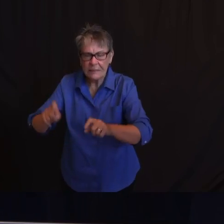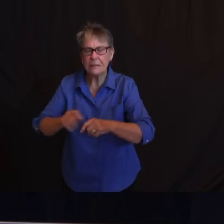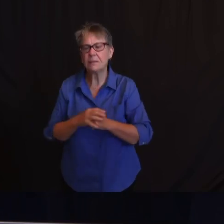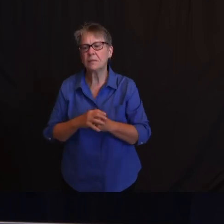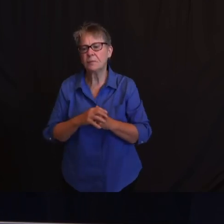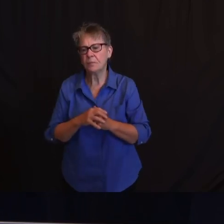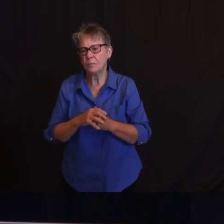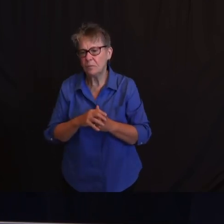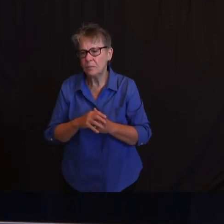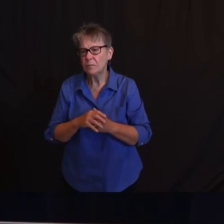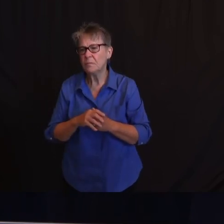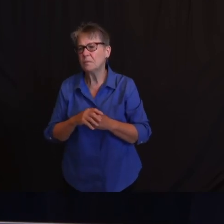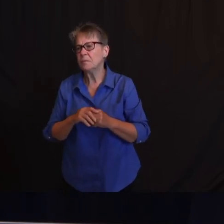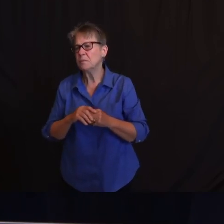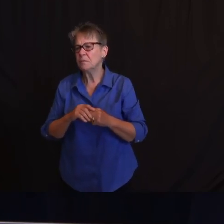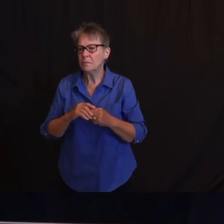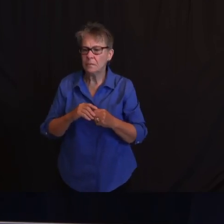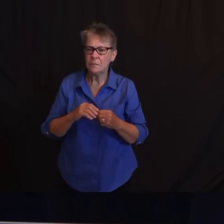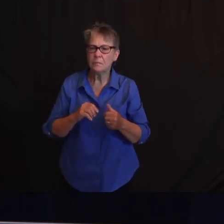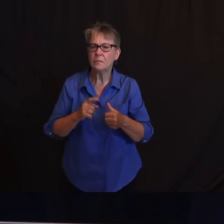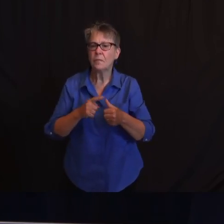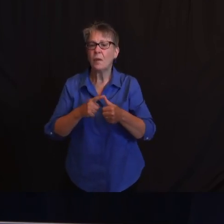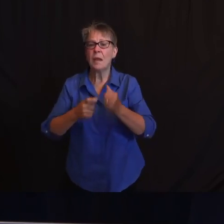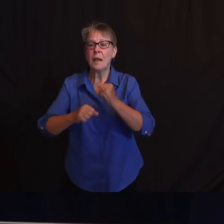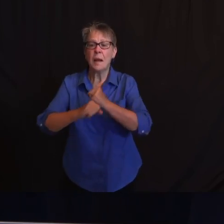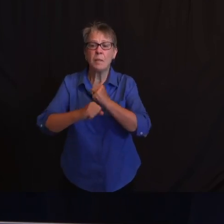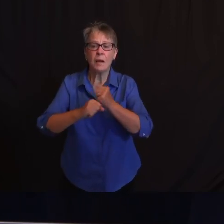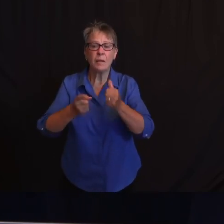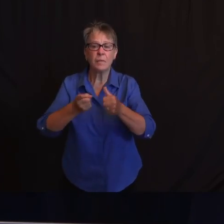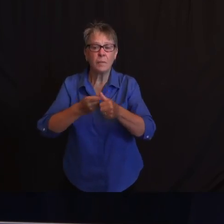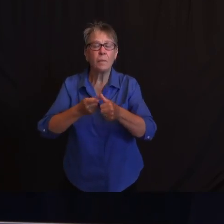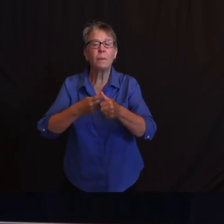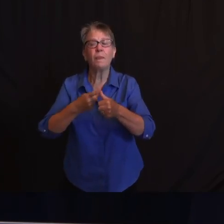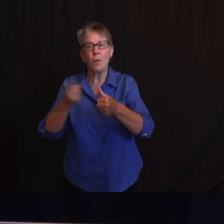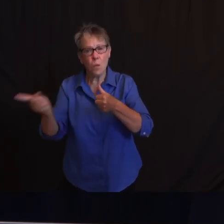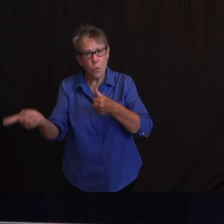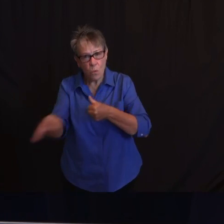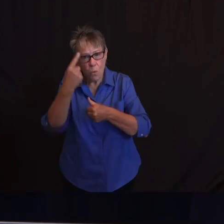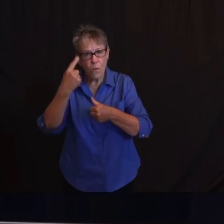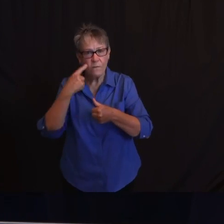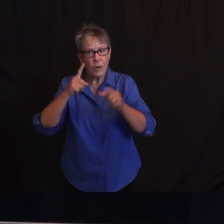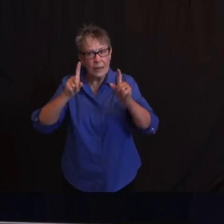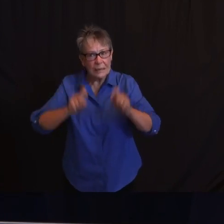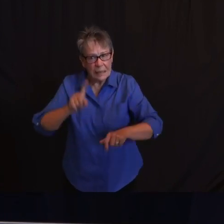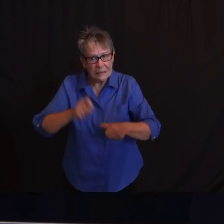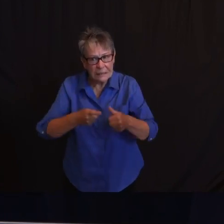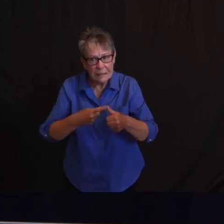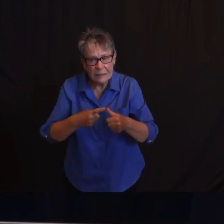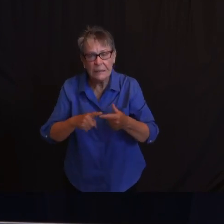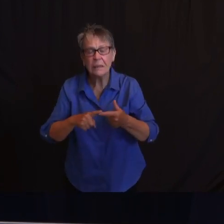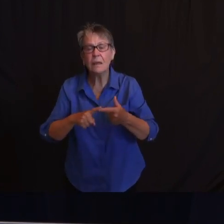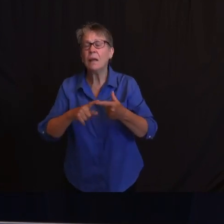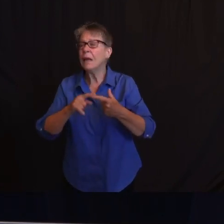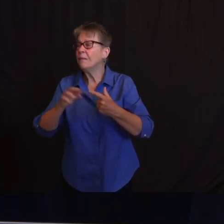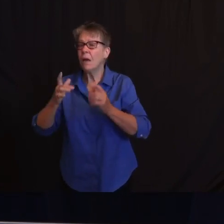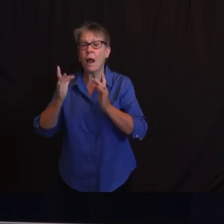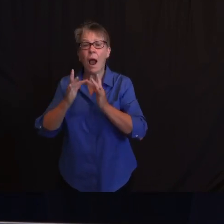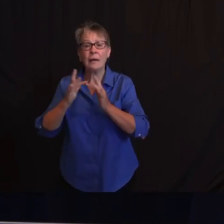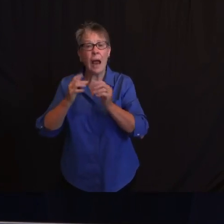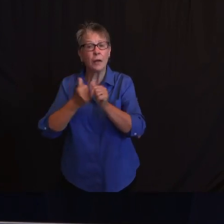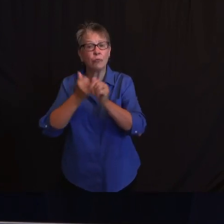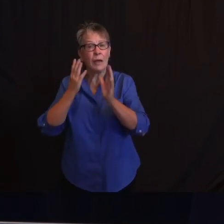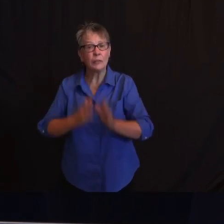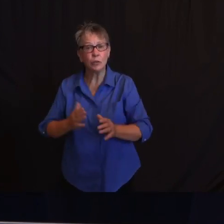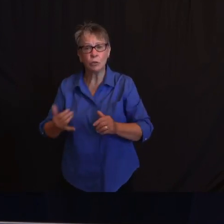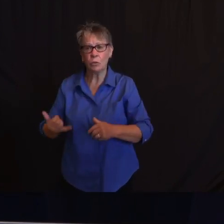tested and to take the call from contact tracers in our state. Given the rapid rise of cases in other parts of the